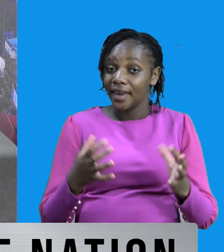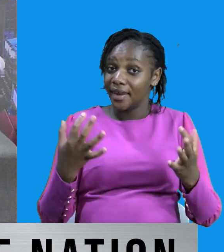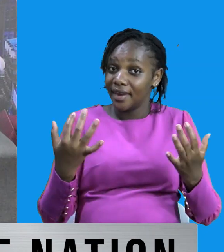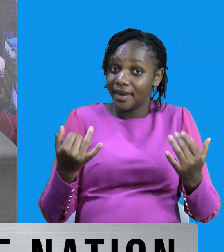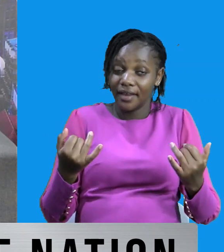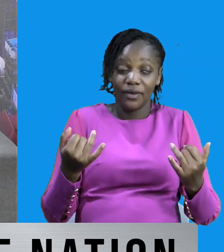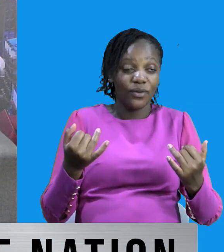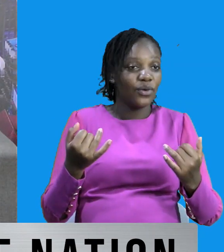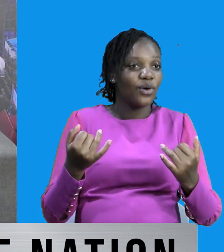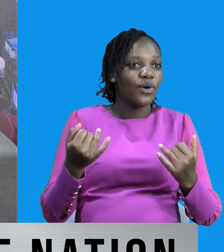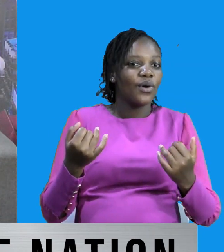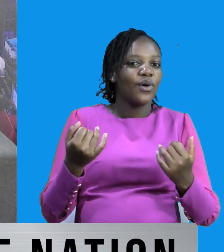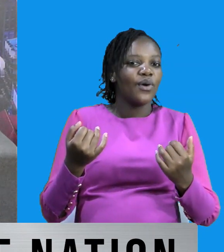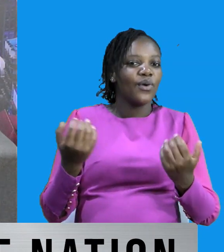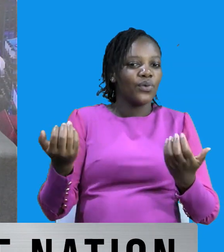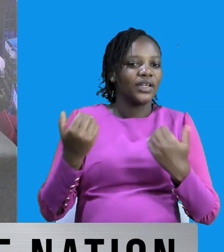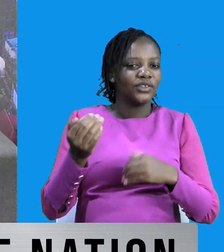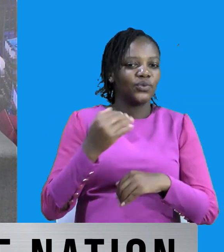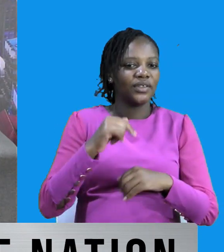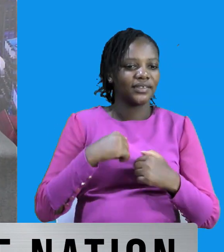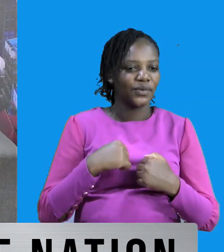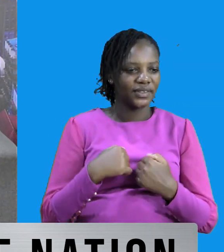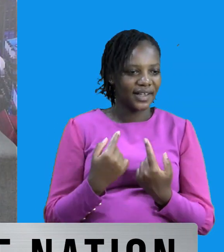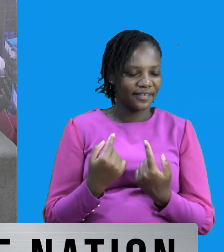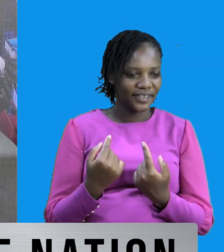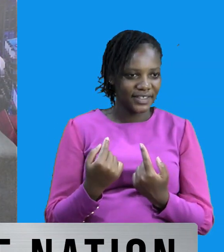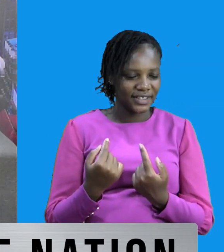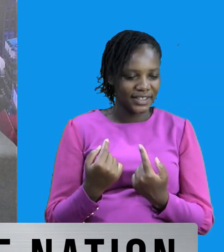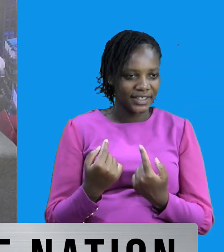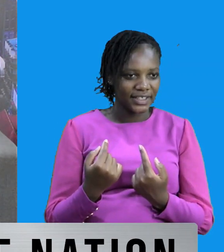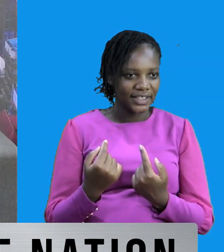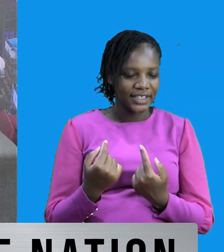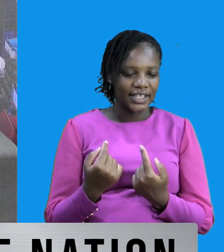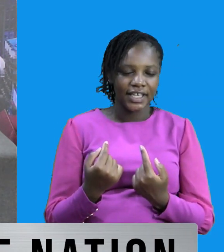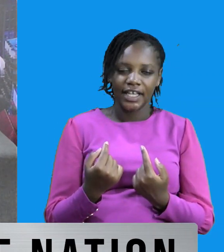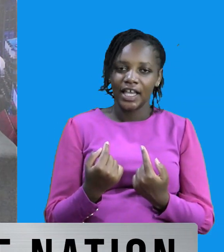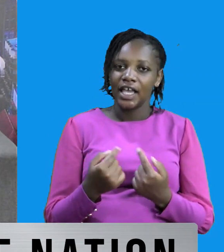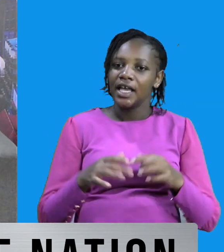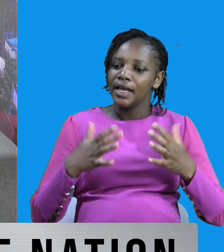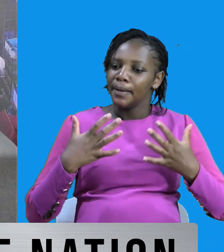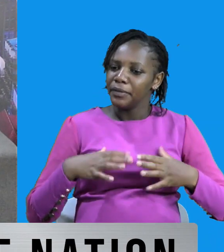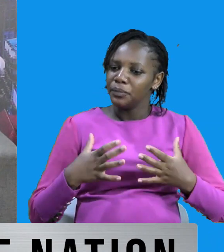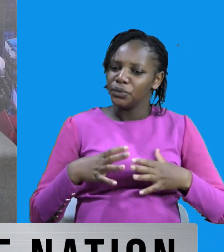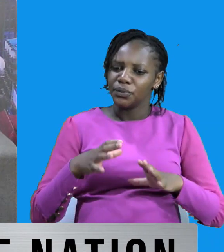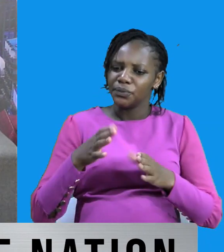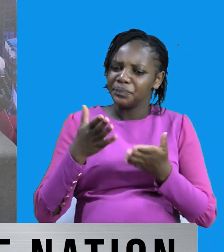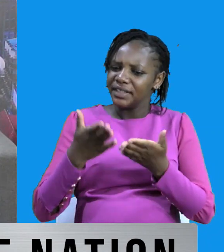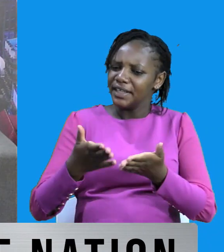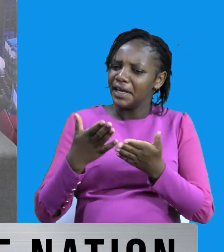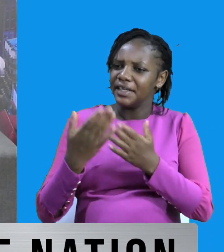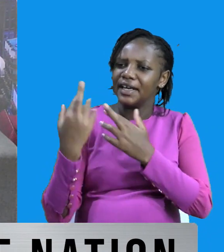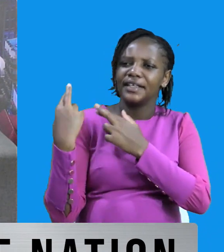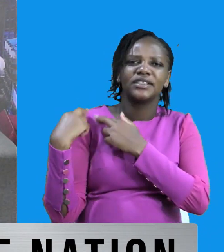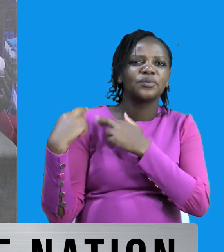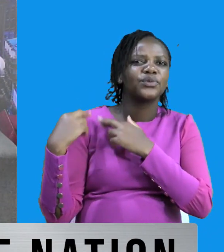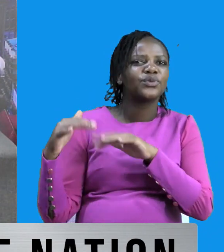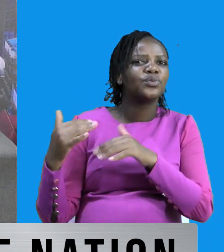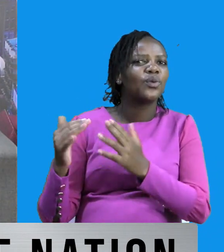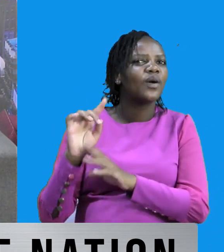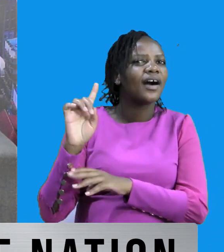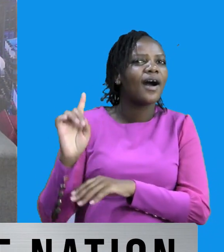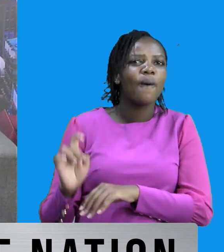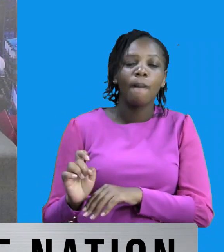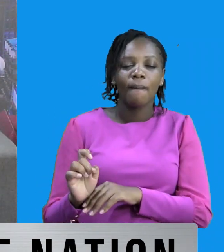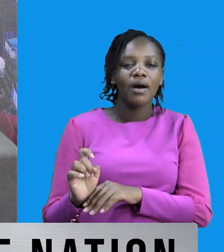must address ourselves to, Jonah, what is the role of the people in this engagement? We must reach a point that the people